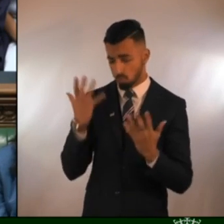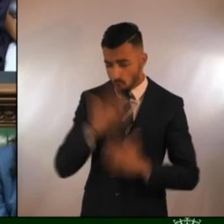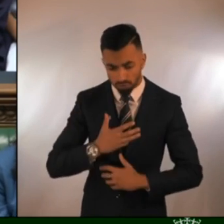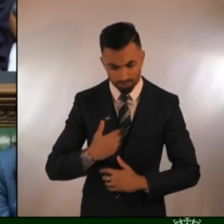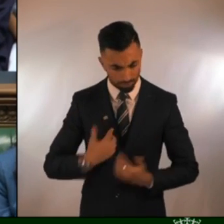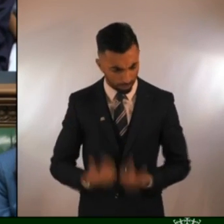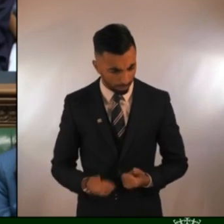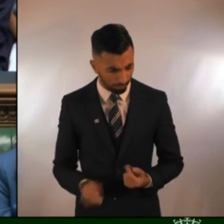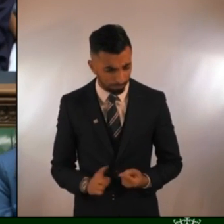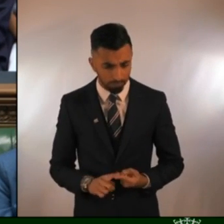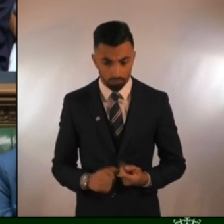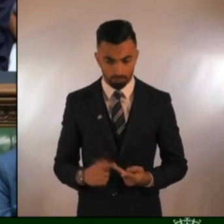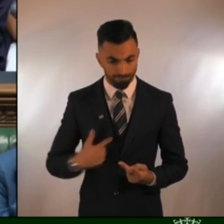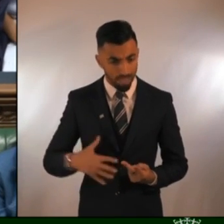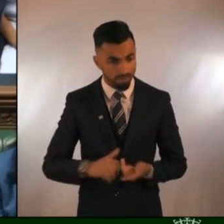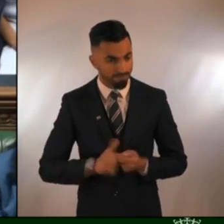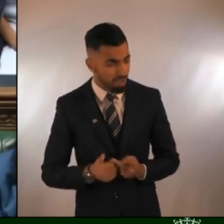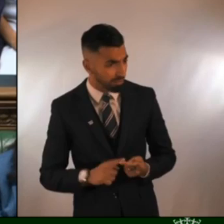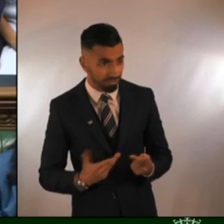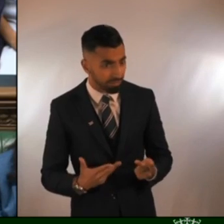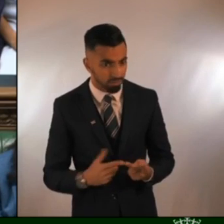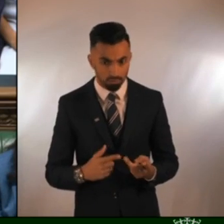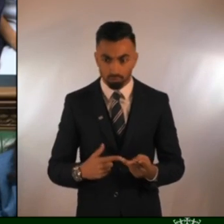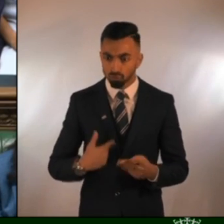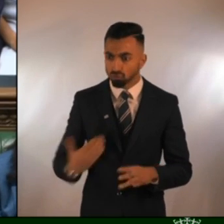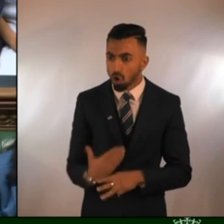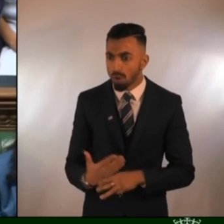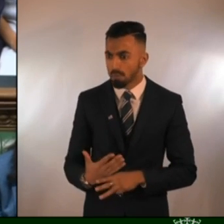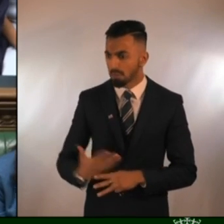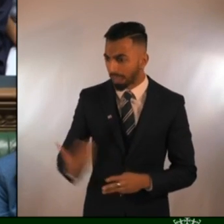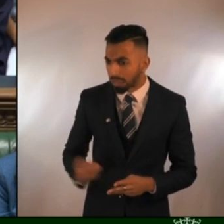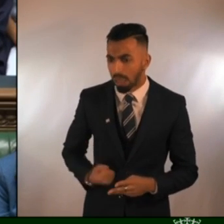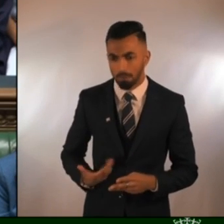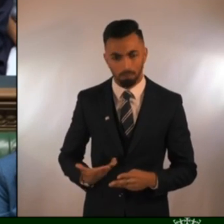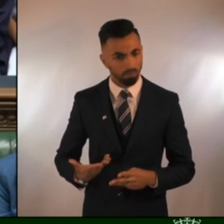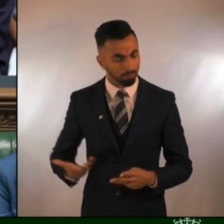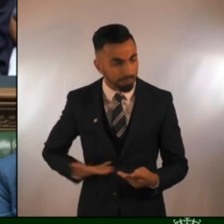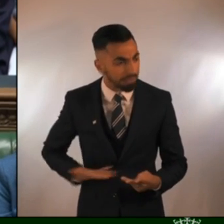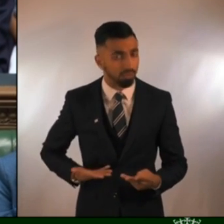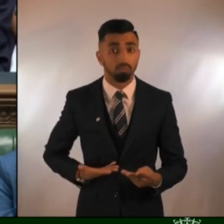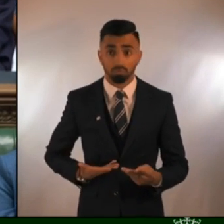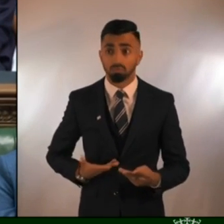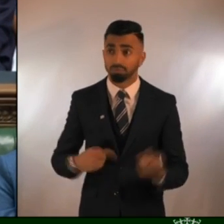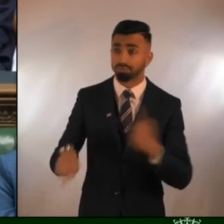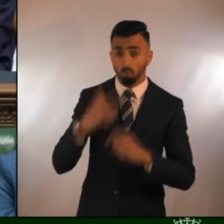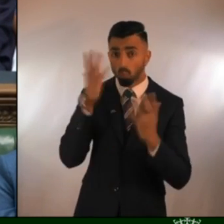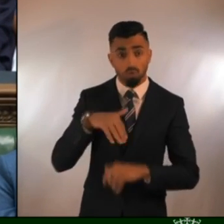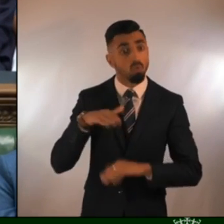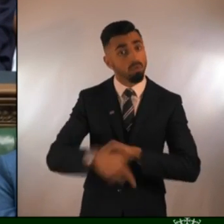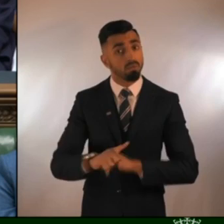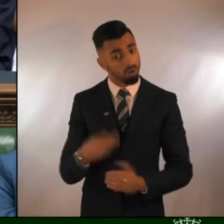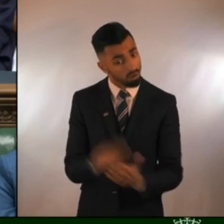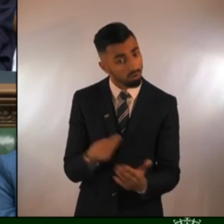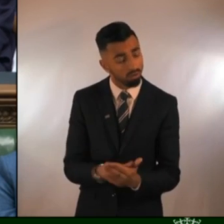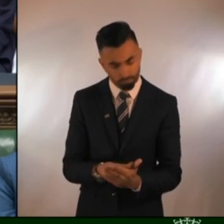loved ones, their jobs, their income, their businesses, their financial security. And